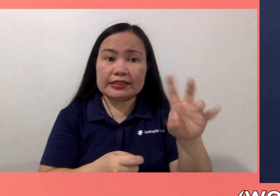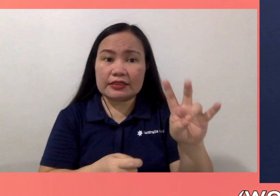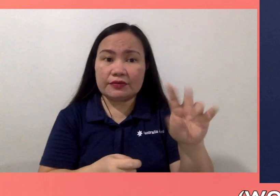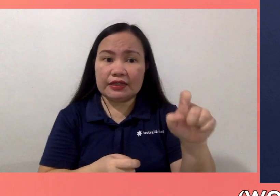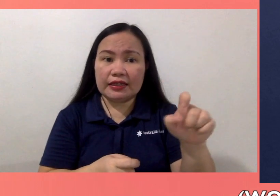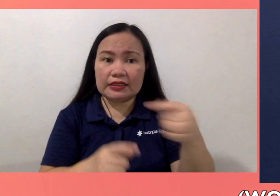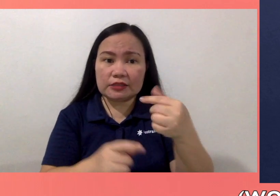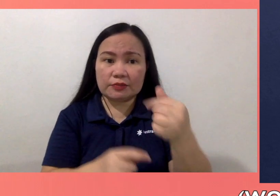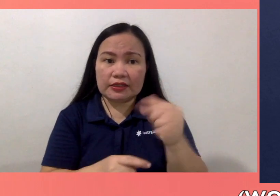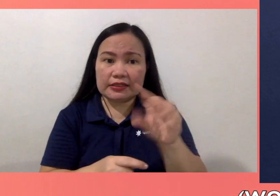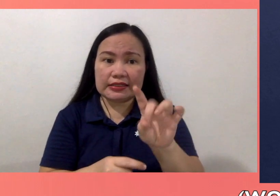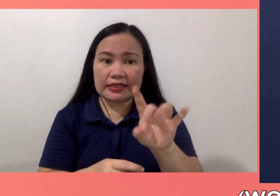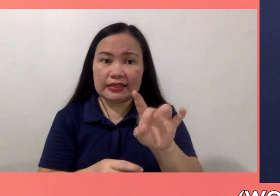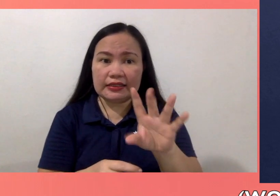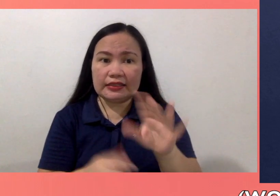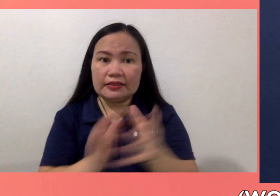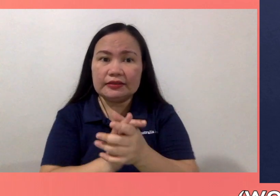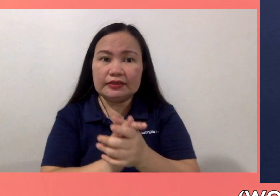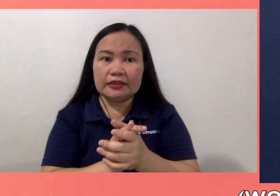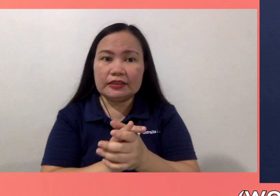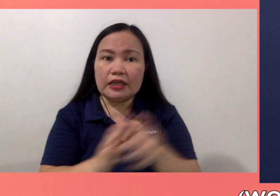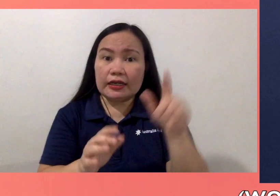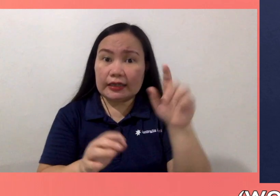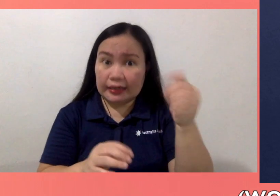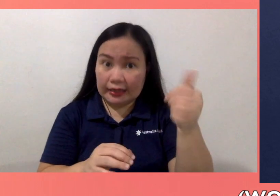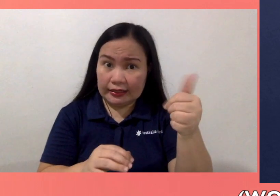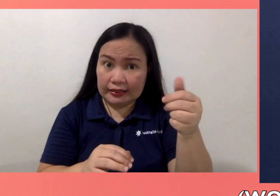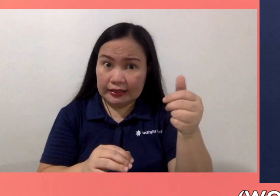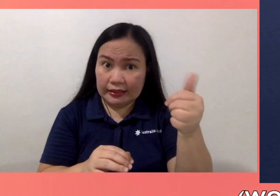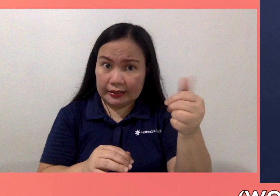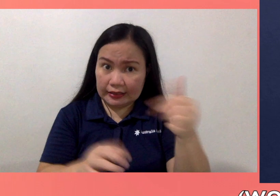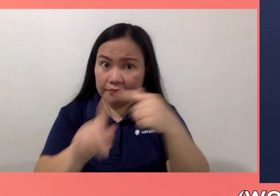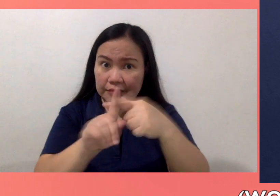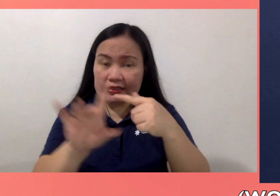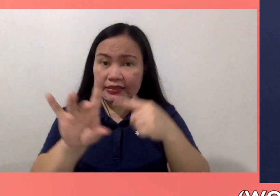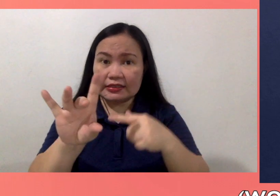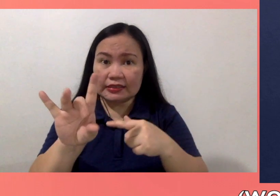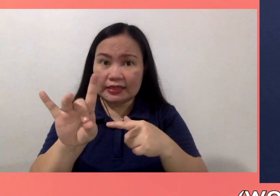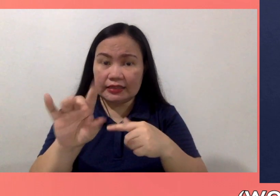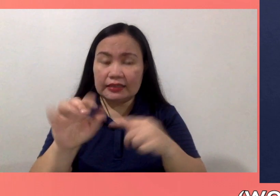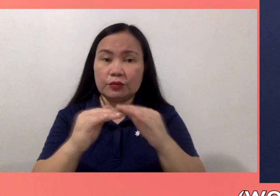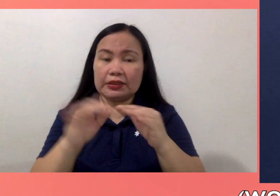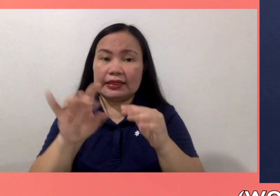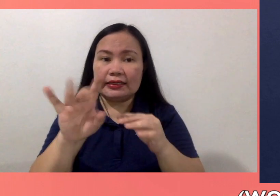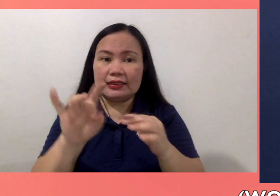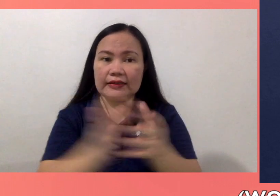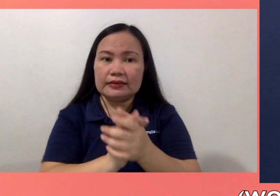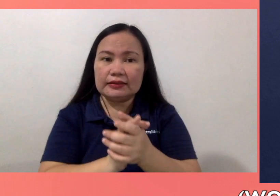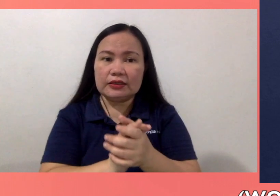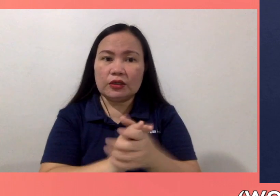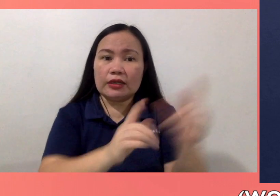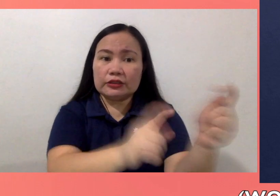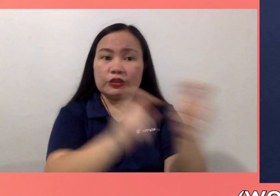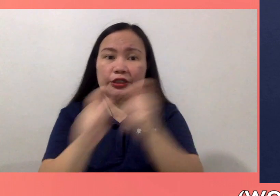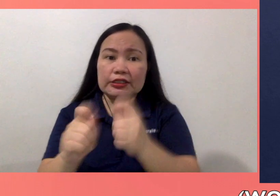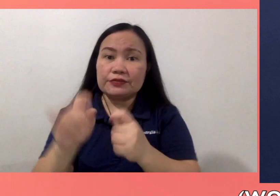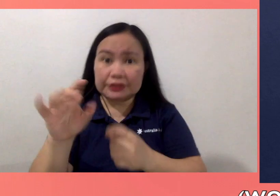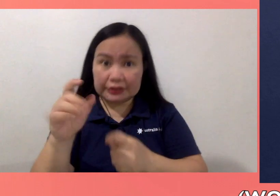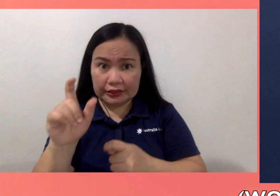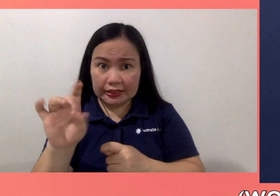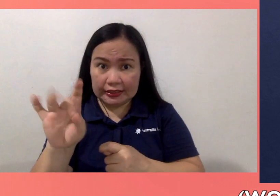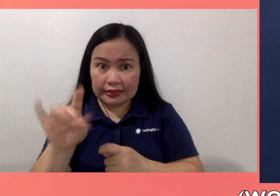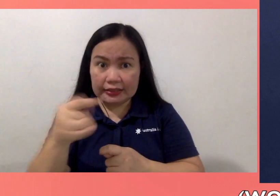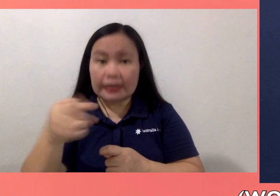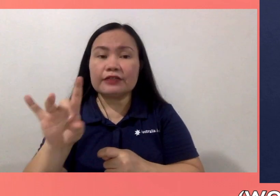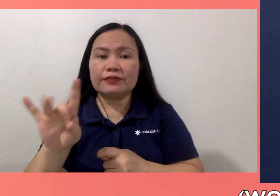So, lipat natin si 18 sa right side. So, 27x is equal to 180 minus 18. The answer